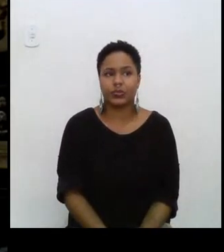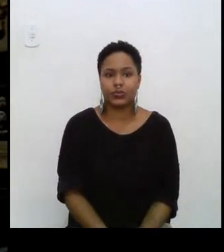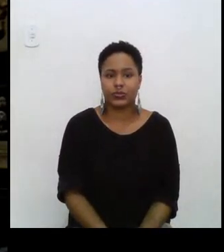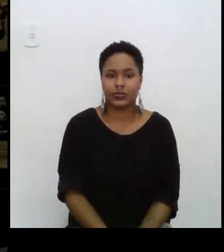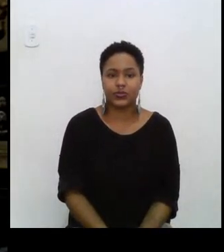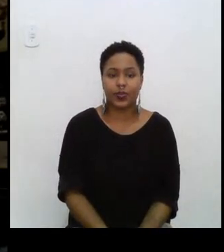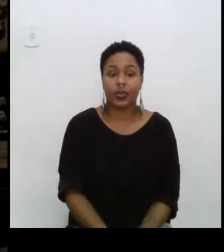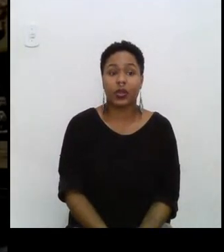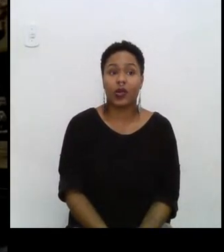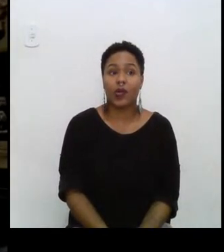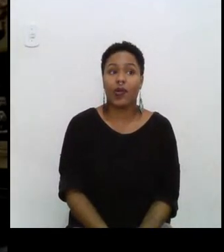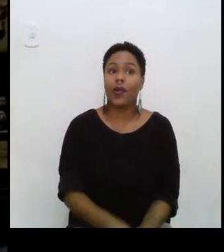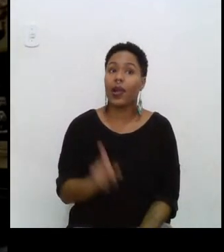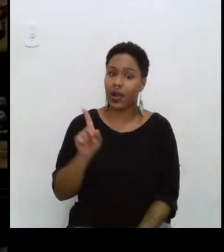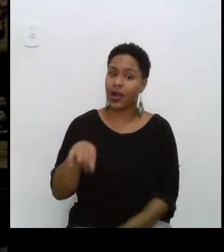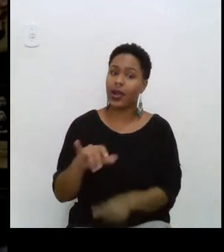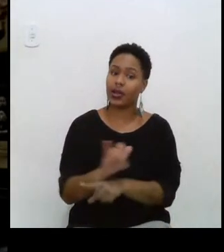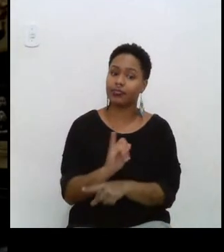is you